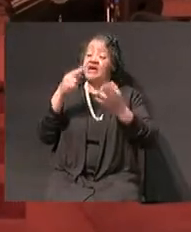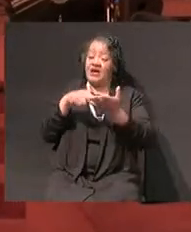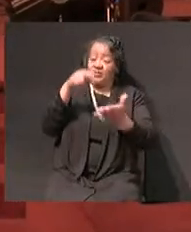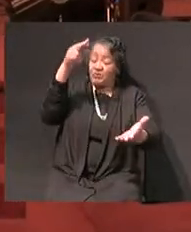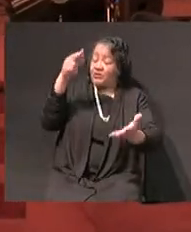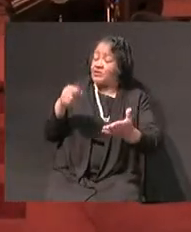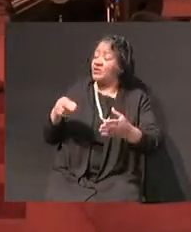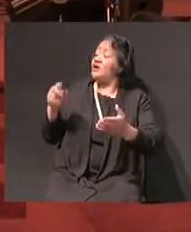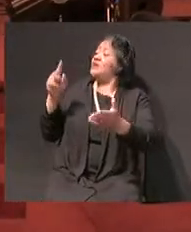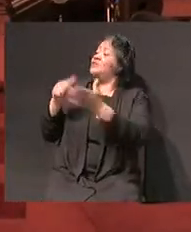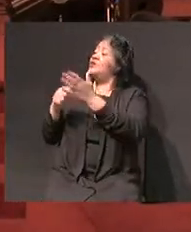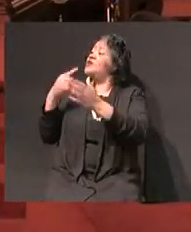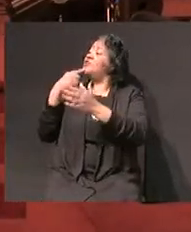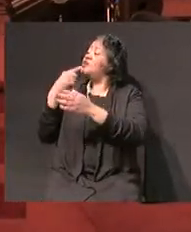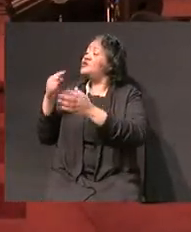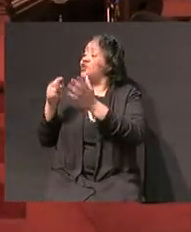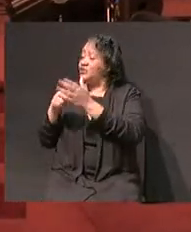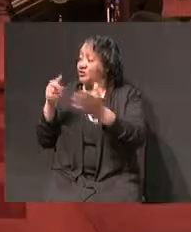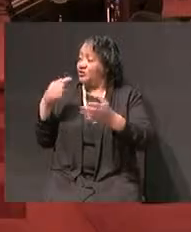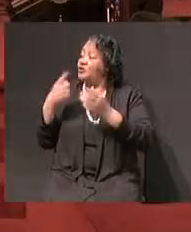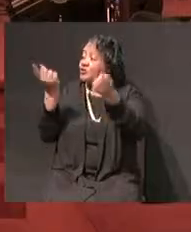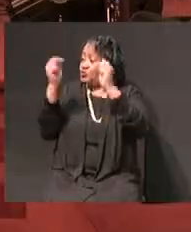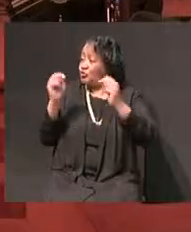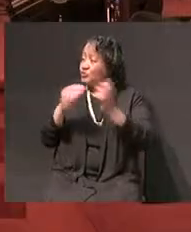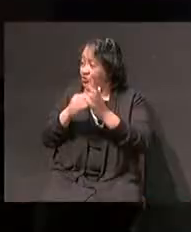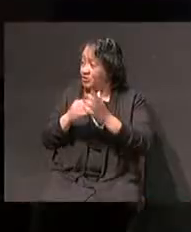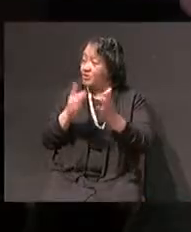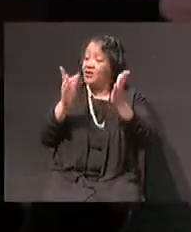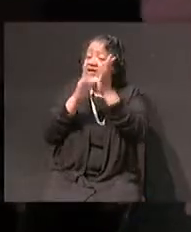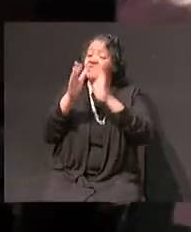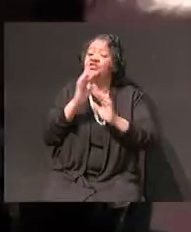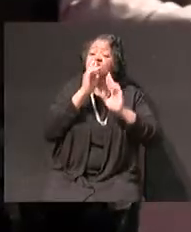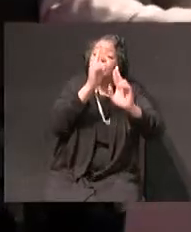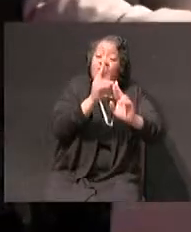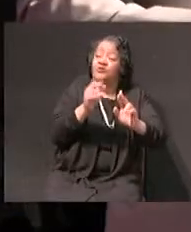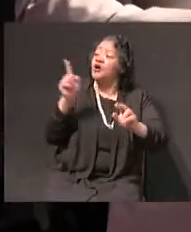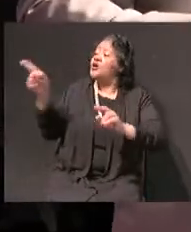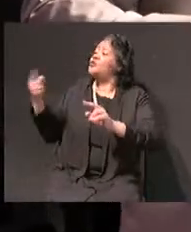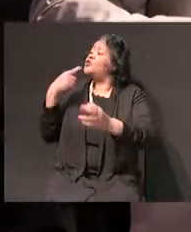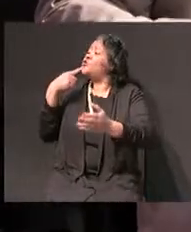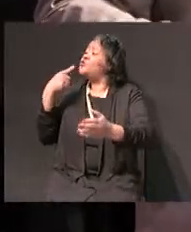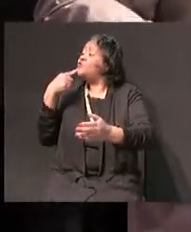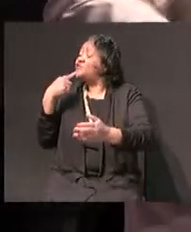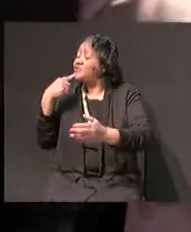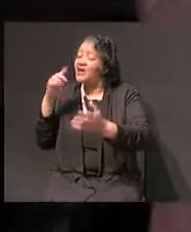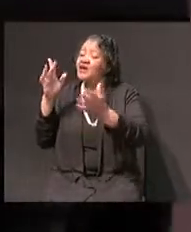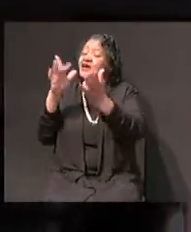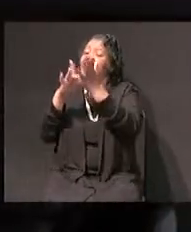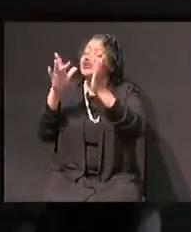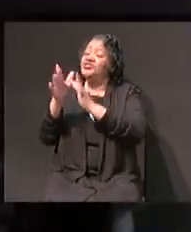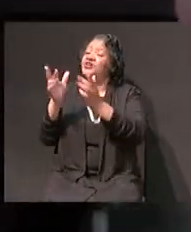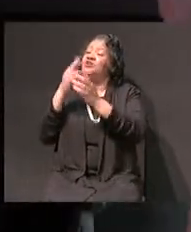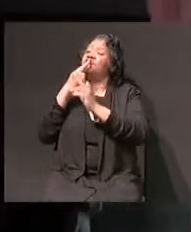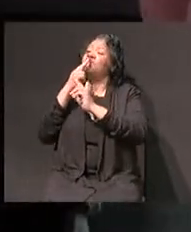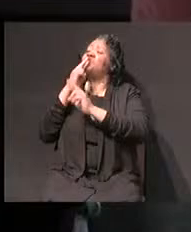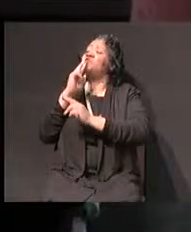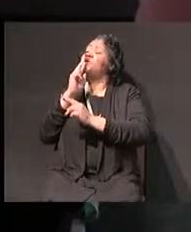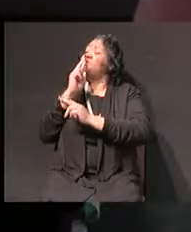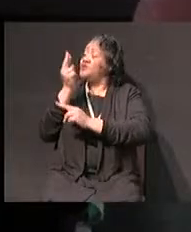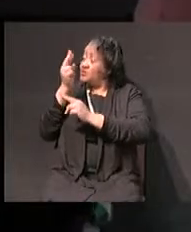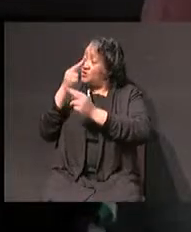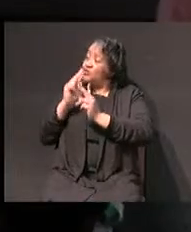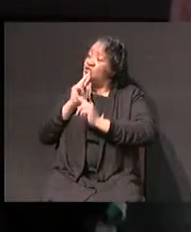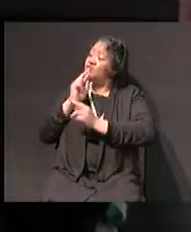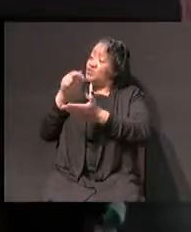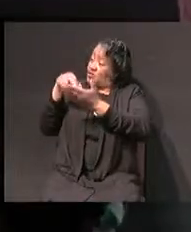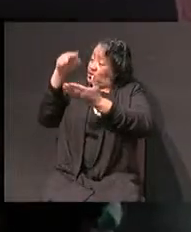risen indeed. Let's try it one more time. He is risen. I serve a living Savior, and he's